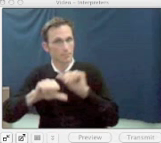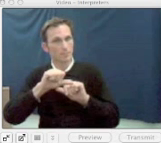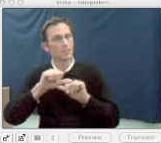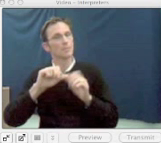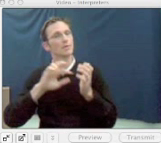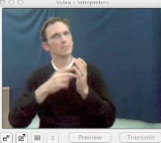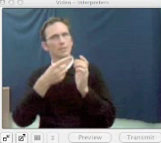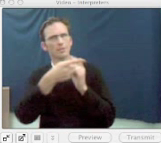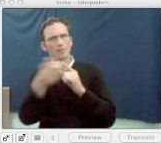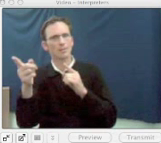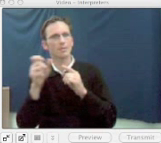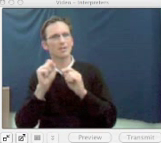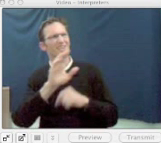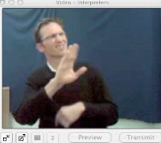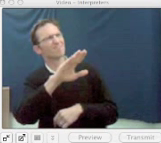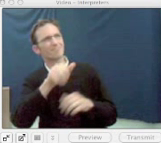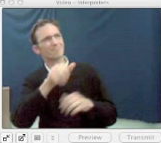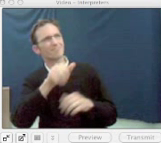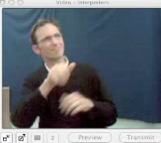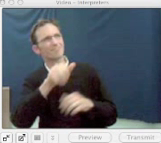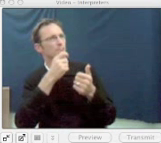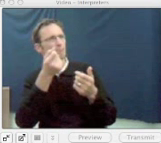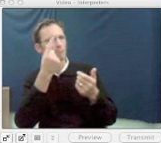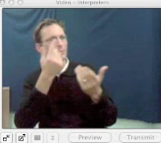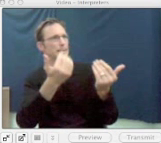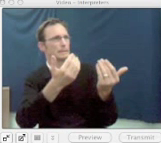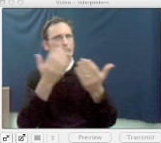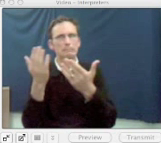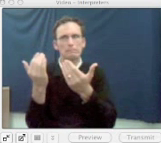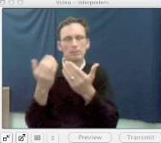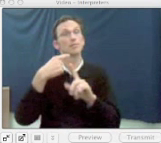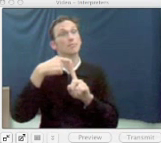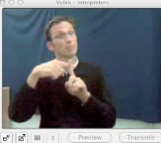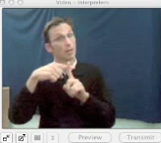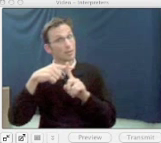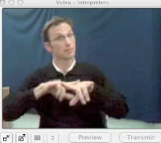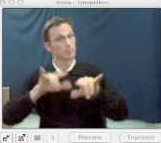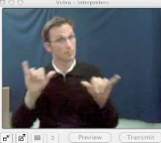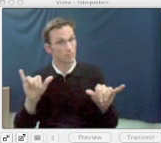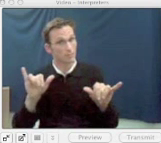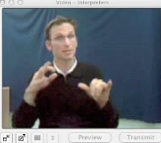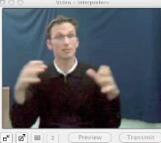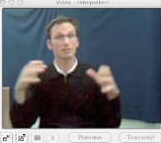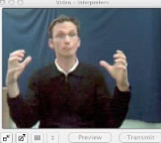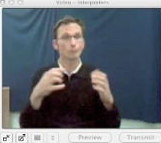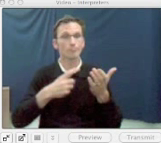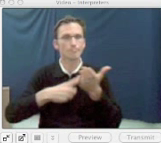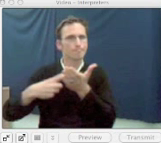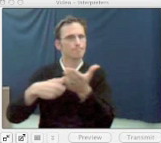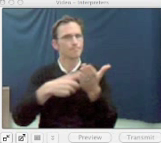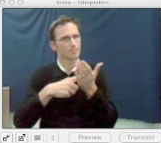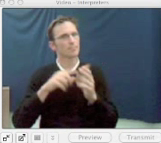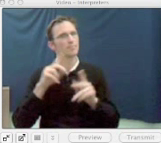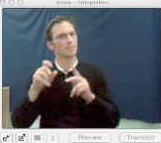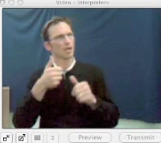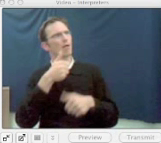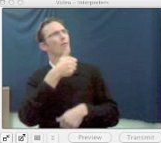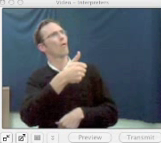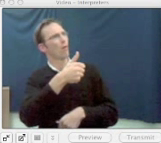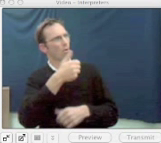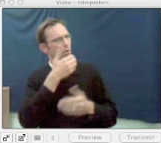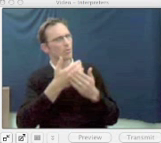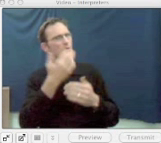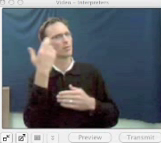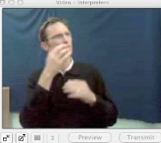on and hopefully also simultaneously validated on, as long